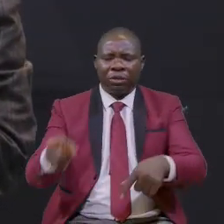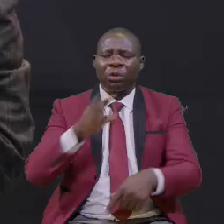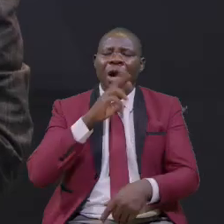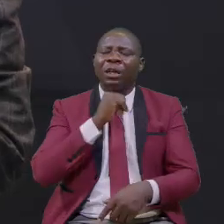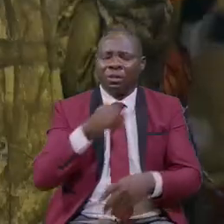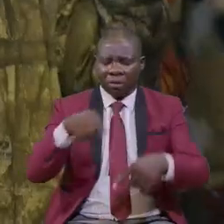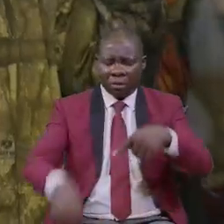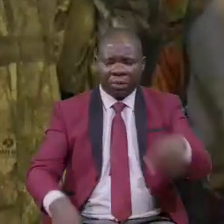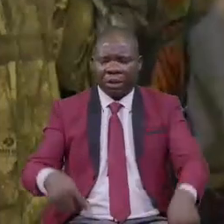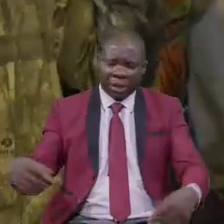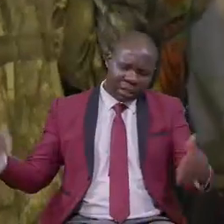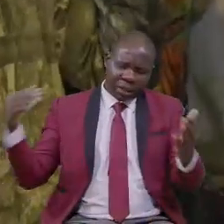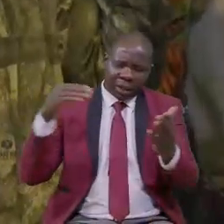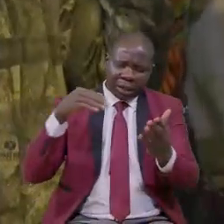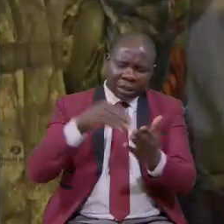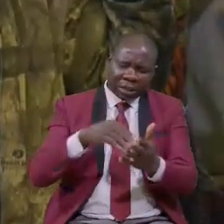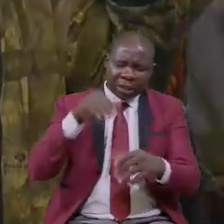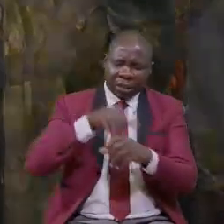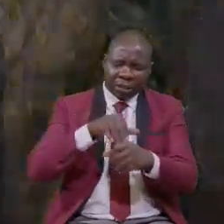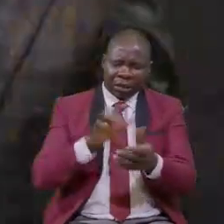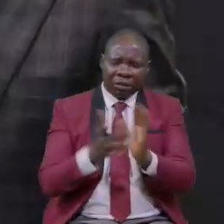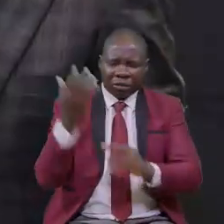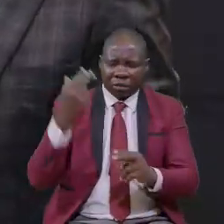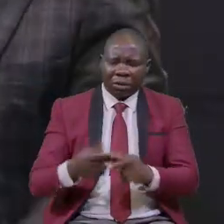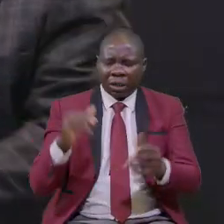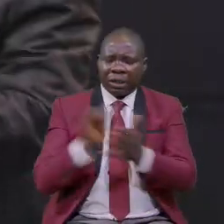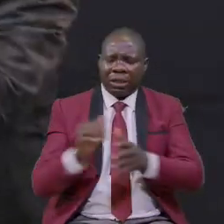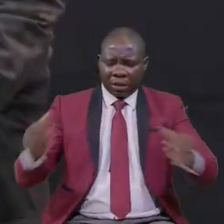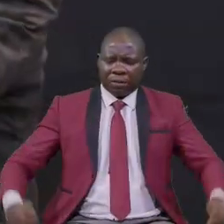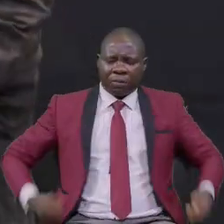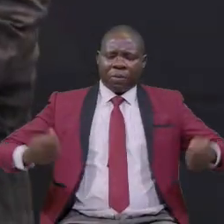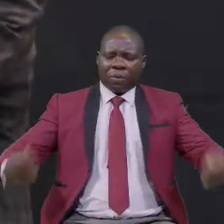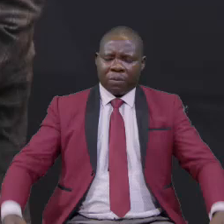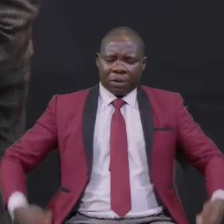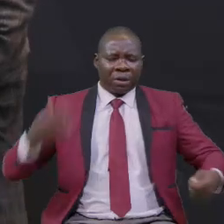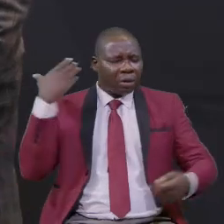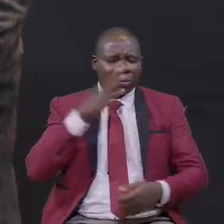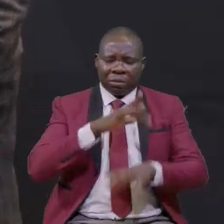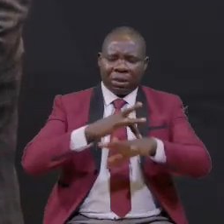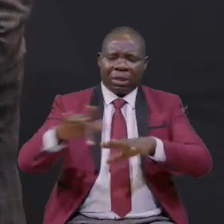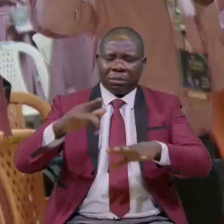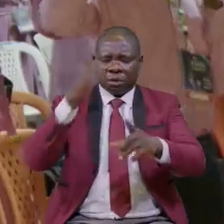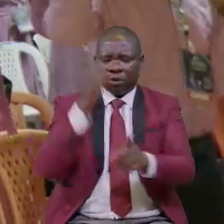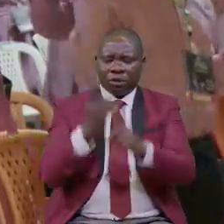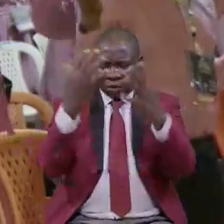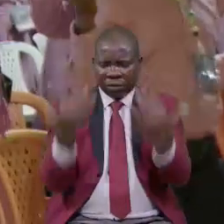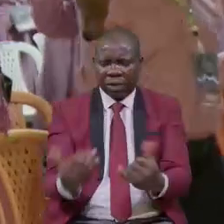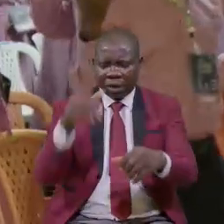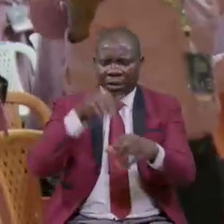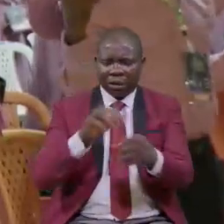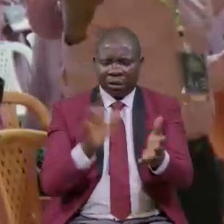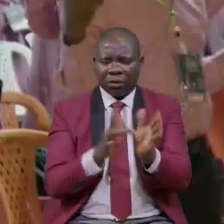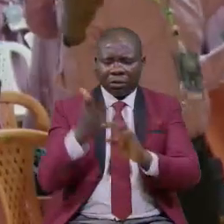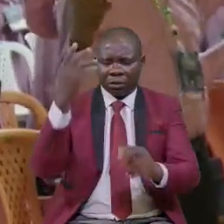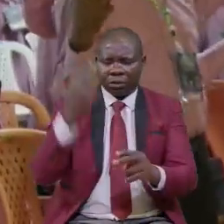paralyzed anymore. That wheelchair will be empty just now.